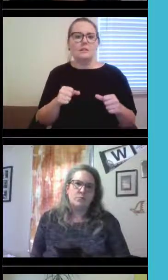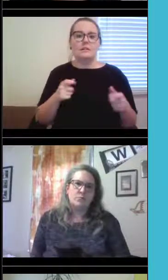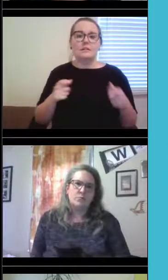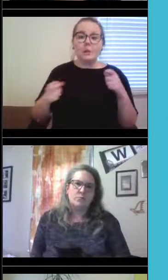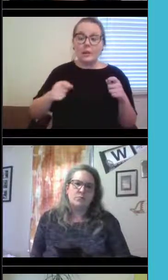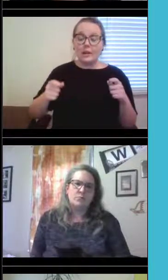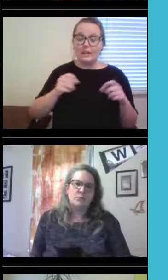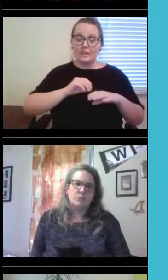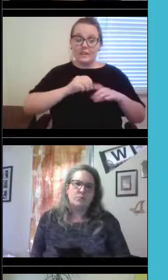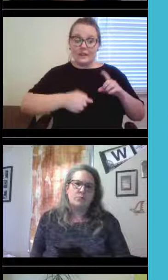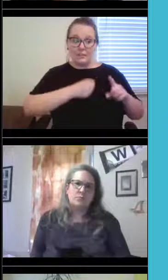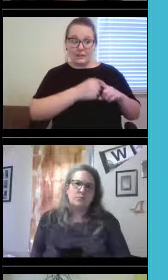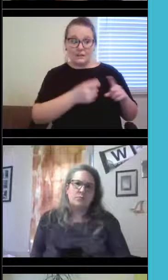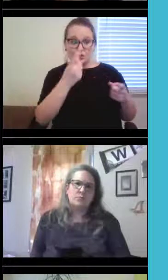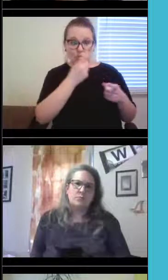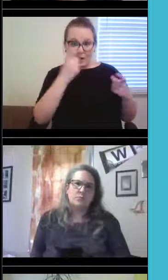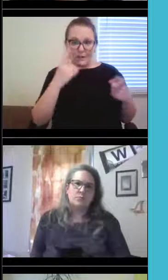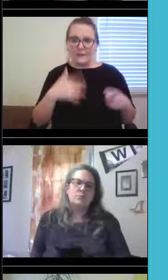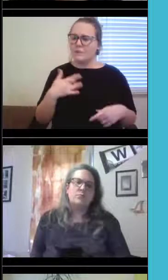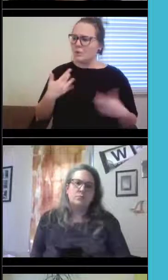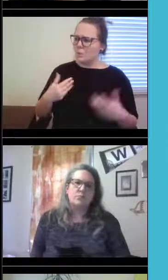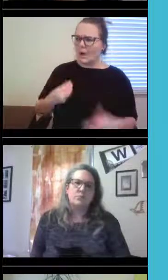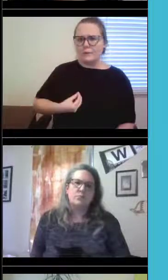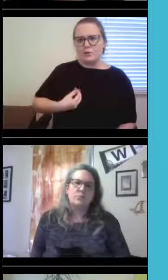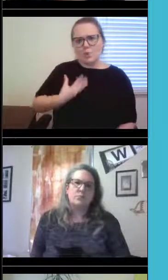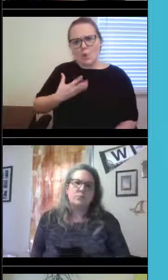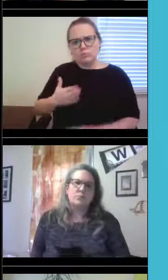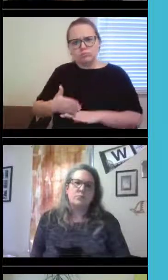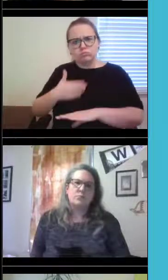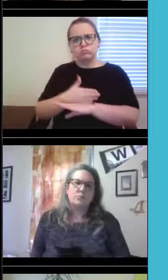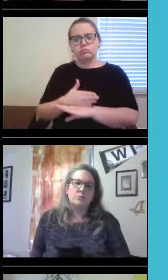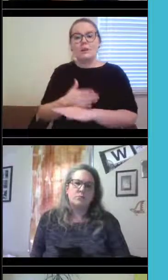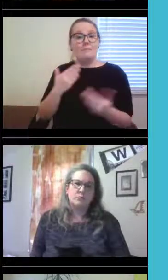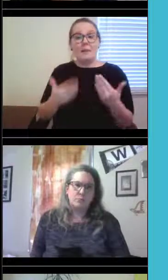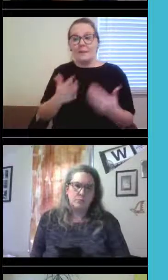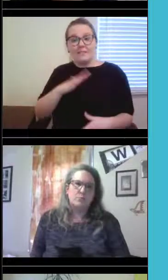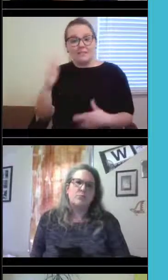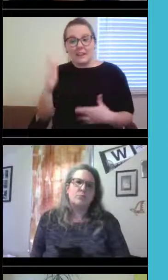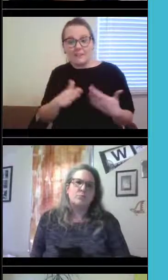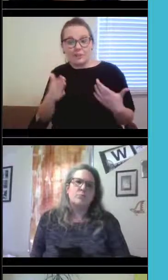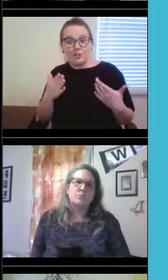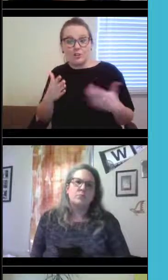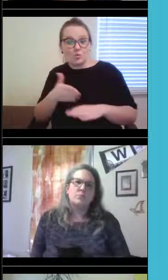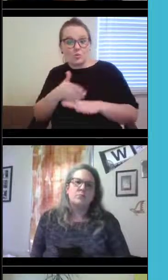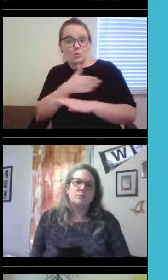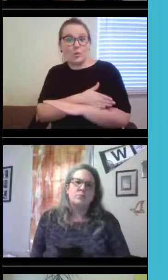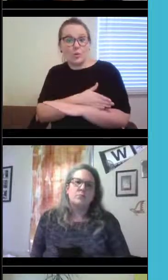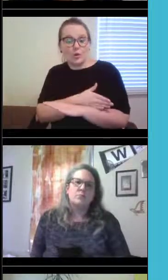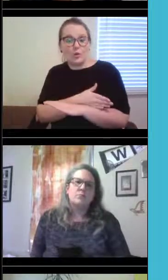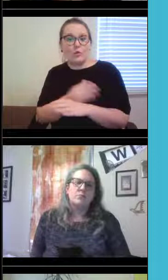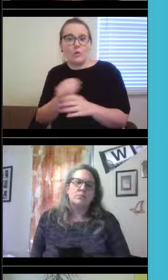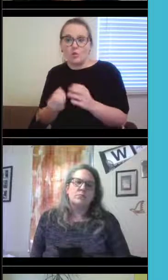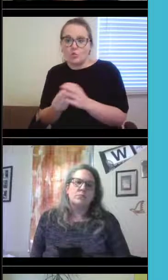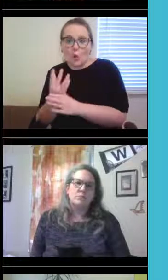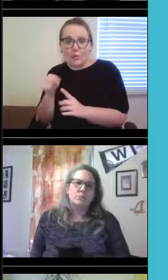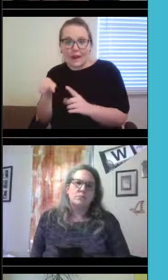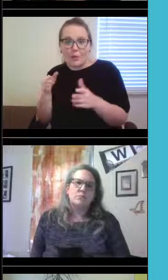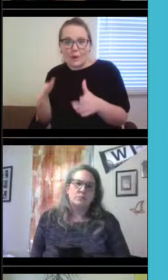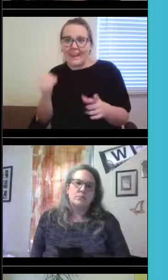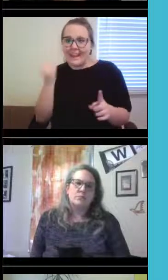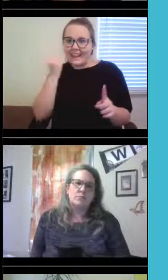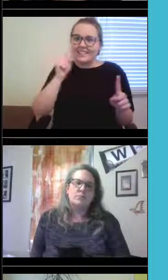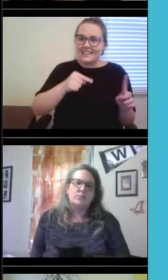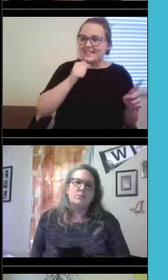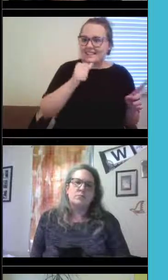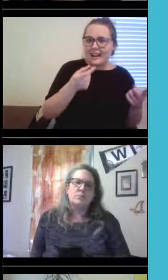of the trauma, but also feel that we've grown in ways that maybe we wouldn't have even grown without that happening. Not to say it was a good thing. So it's